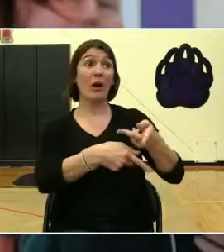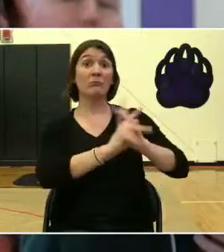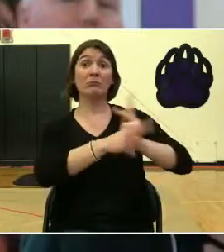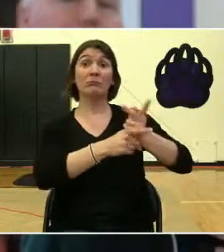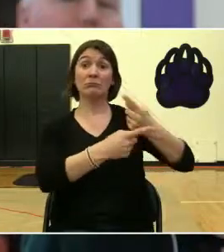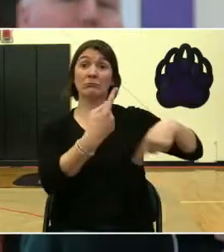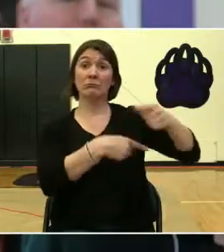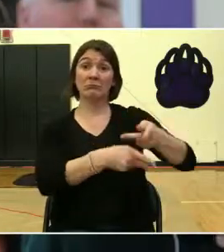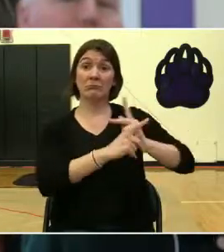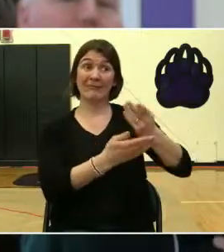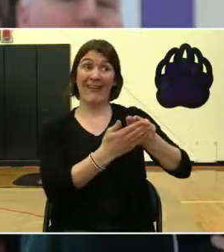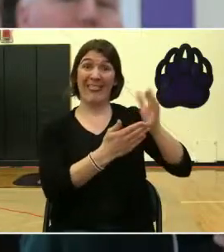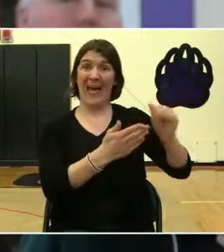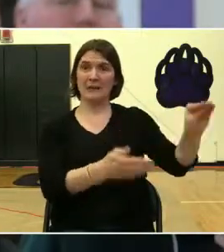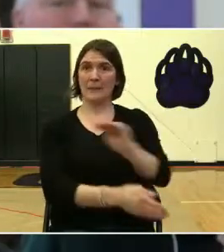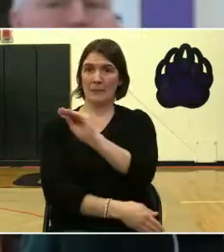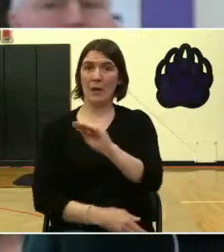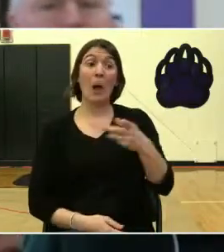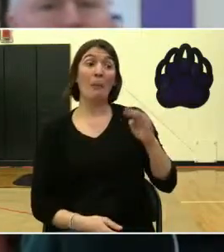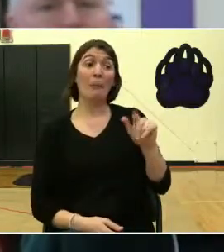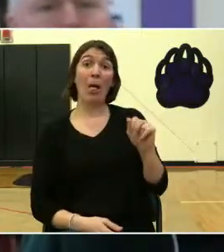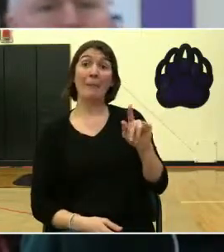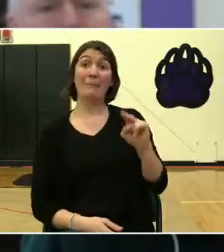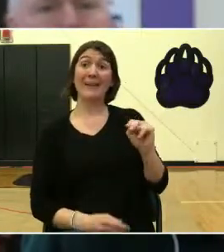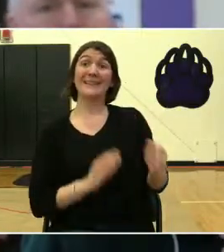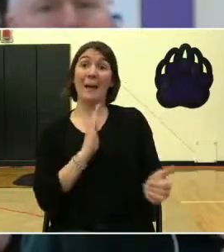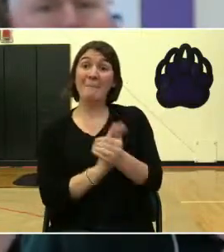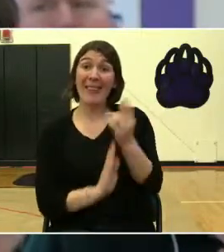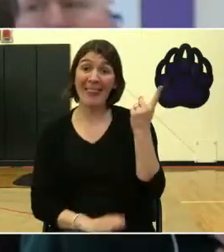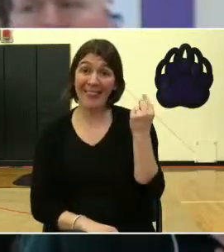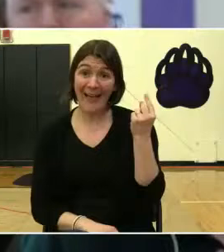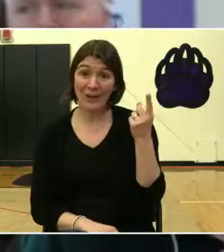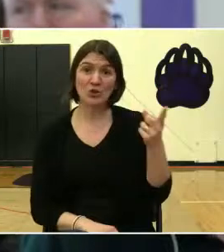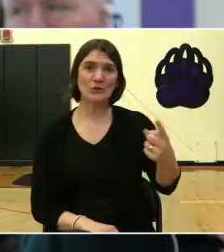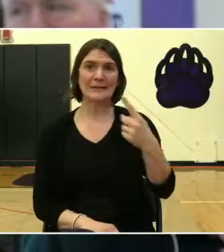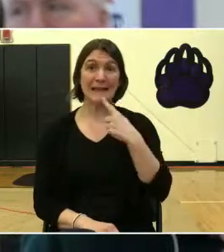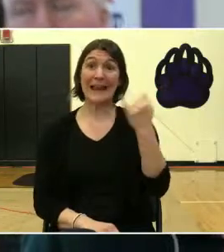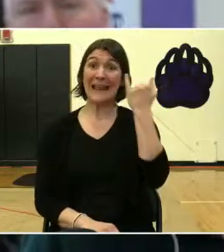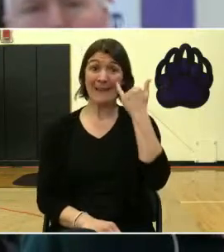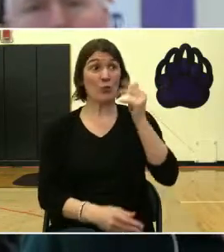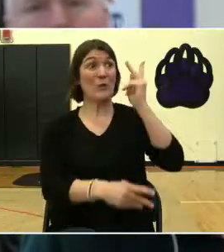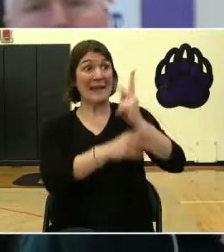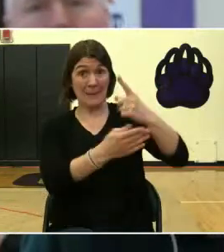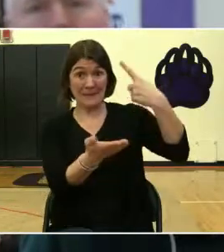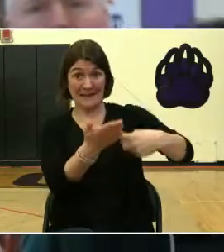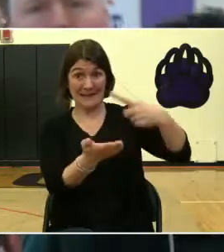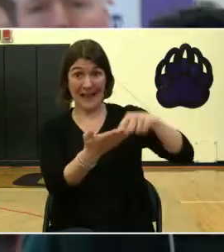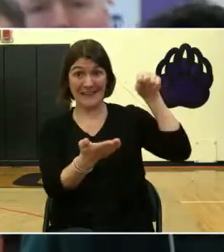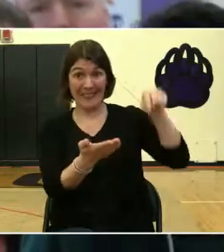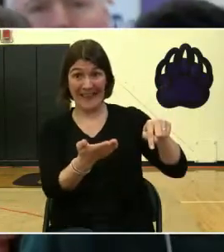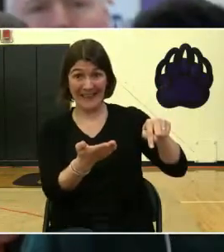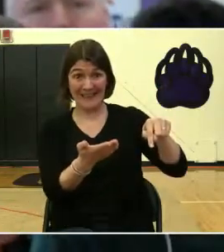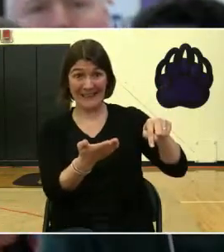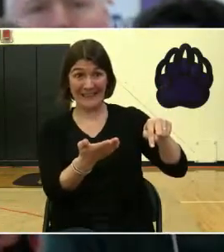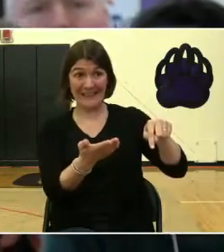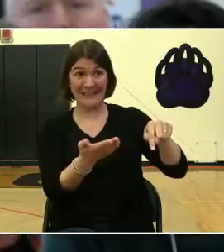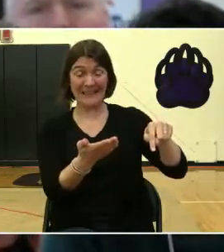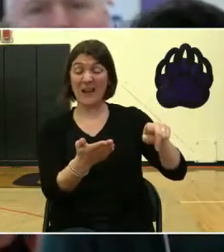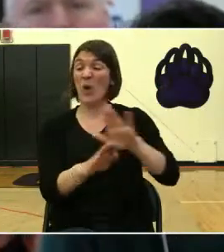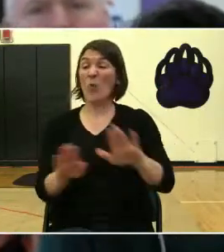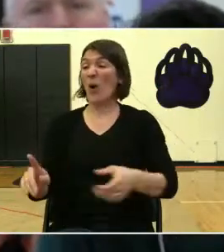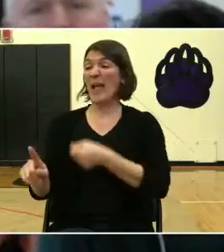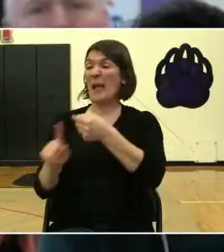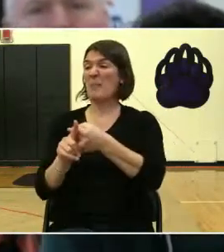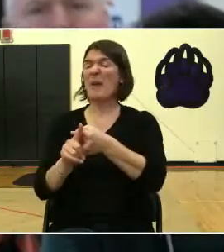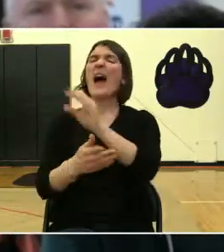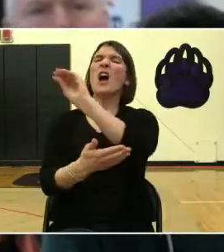Fund there was actually a Paula Melton Amendment last year to say if we're going to keep discussing this but it's not going to make any impact